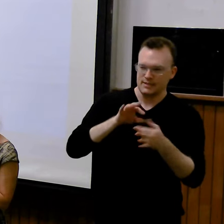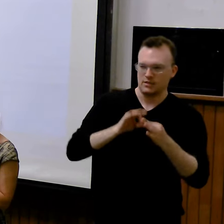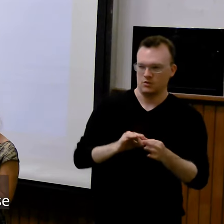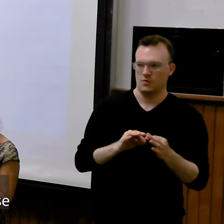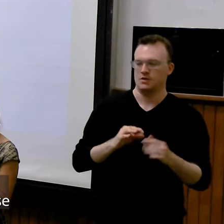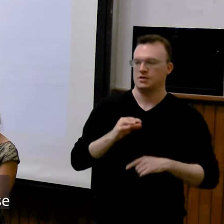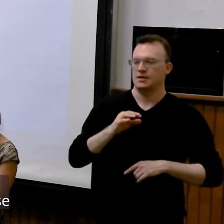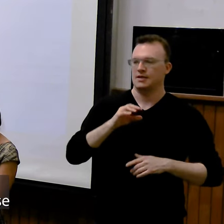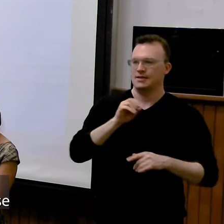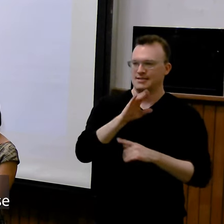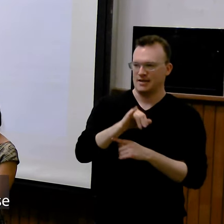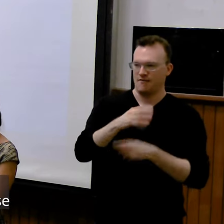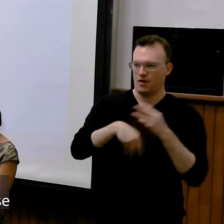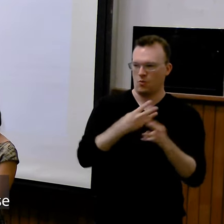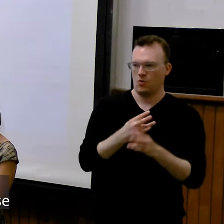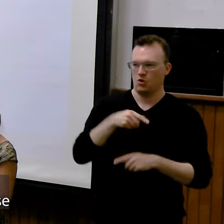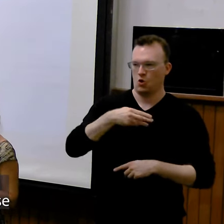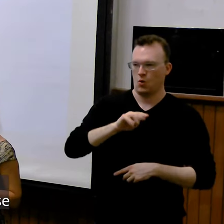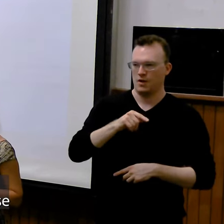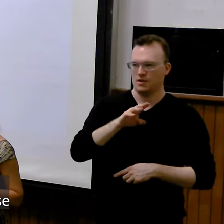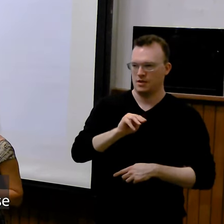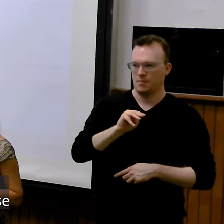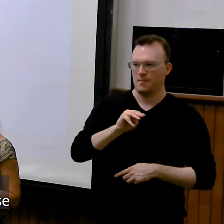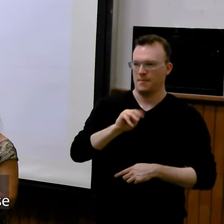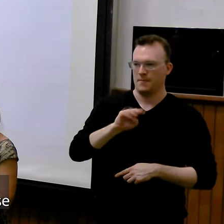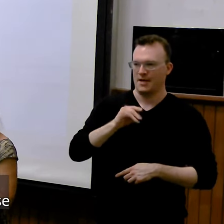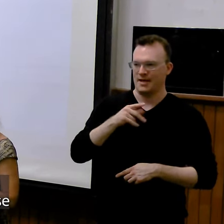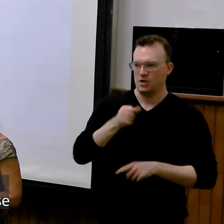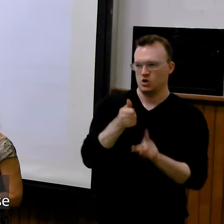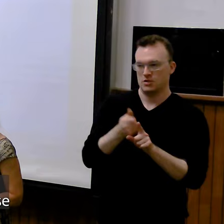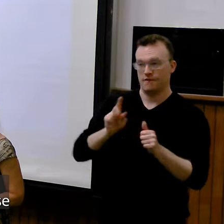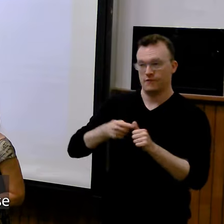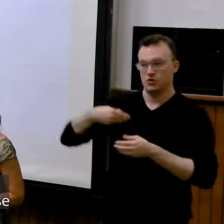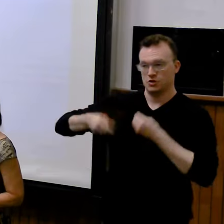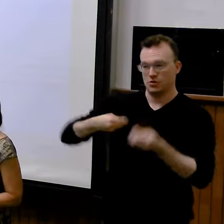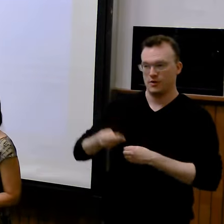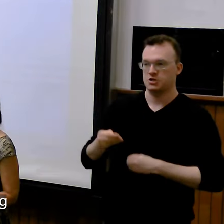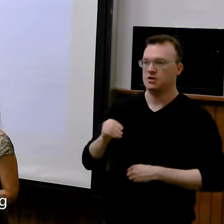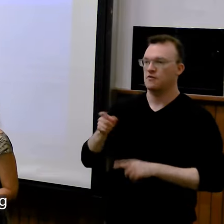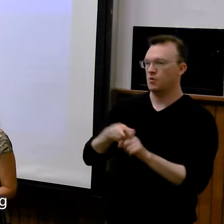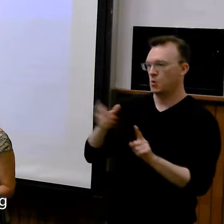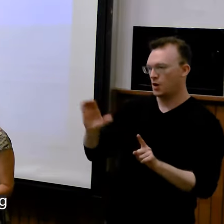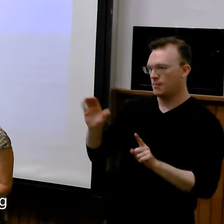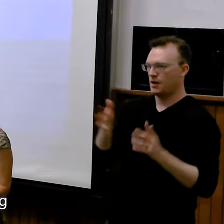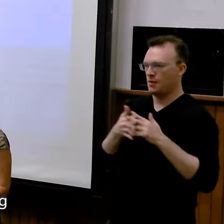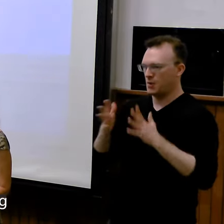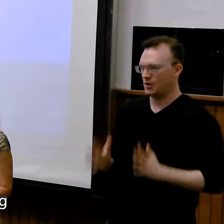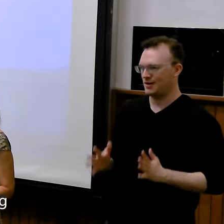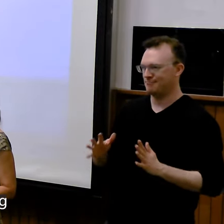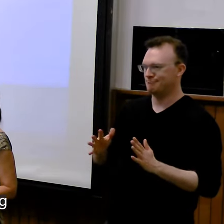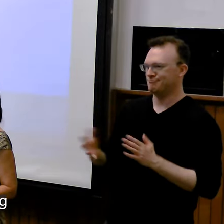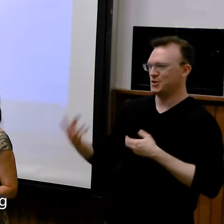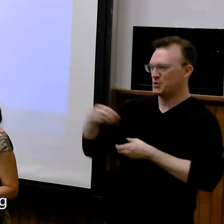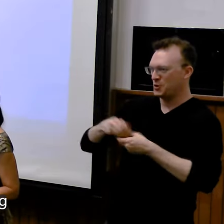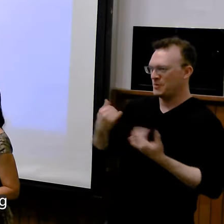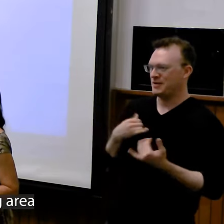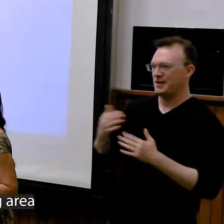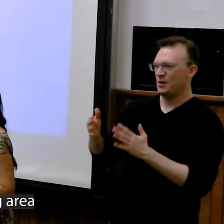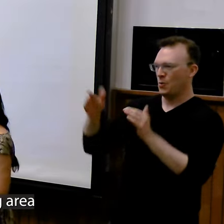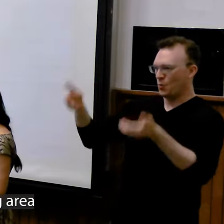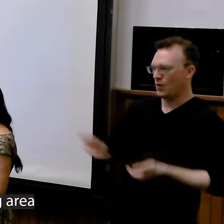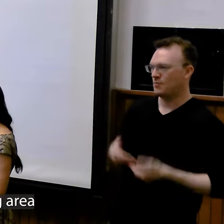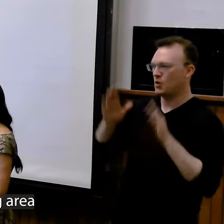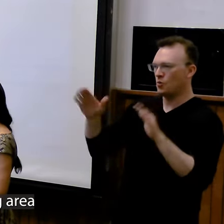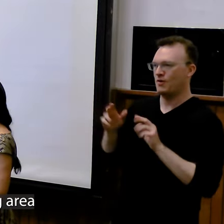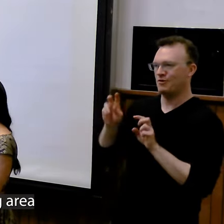mechanics. She is a first-generation Colombian American. And please join me now again in welcoming